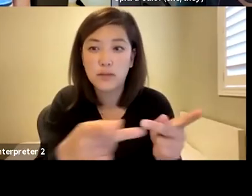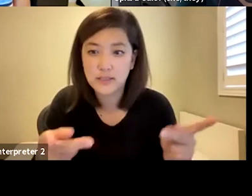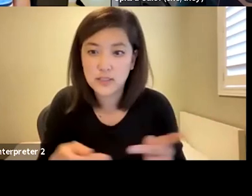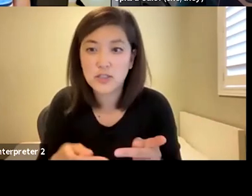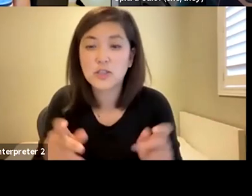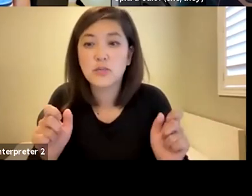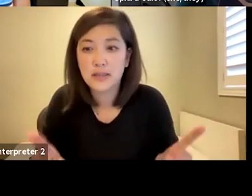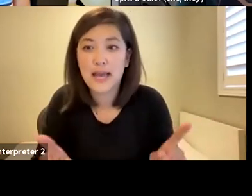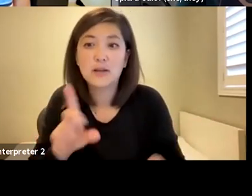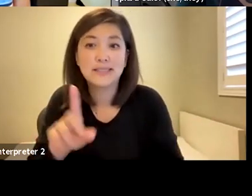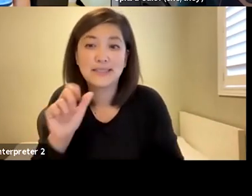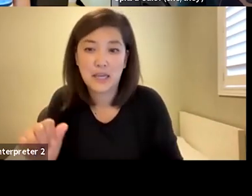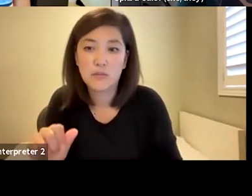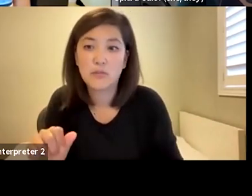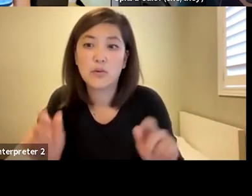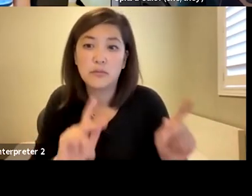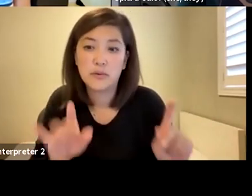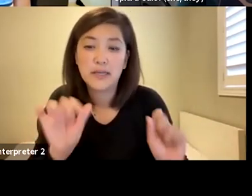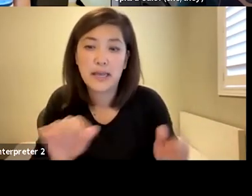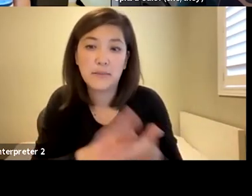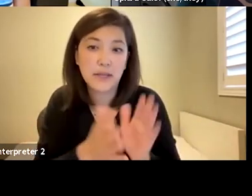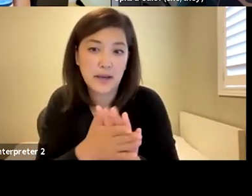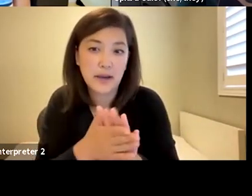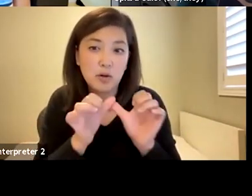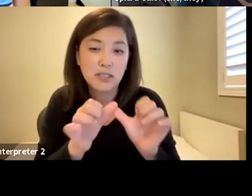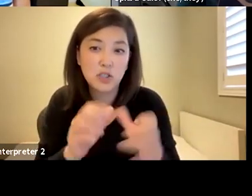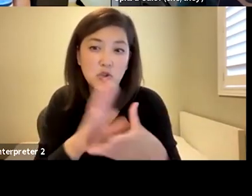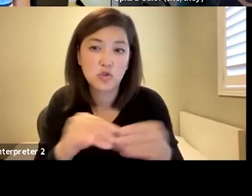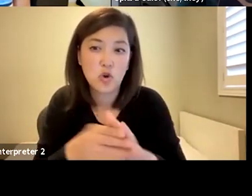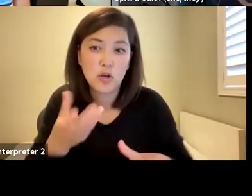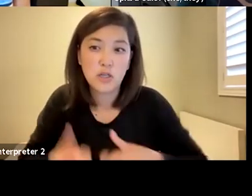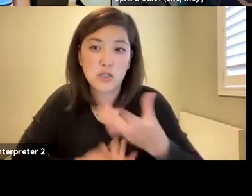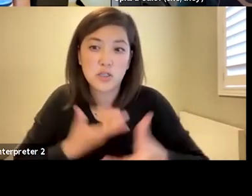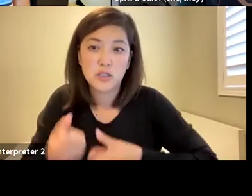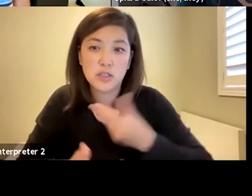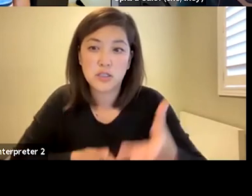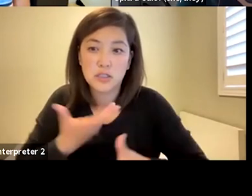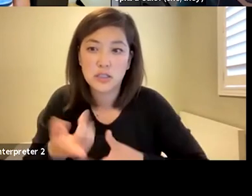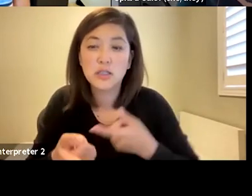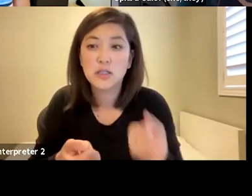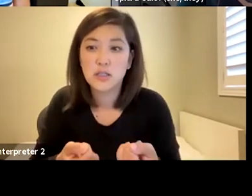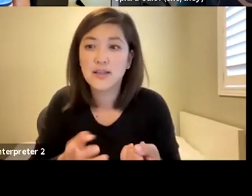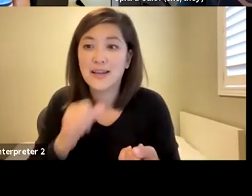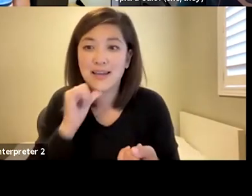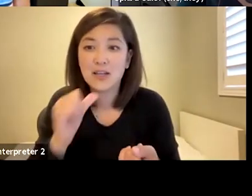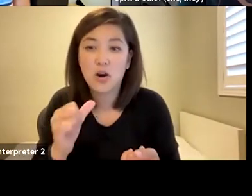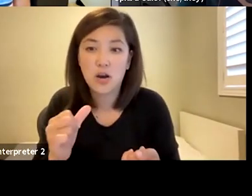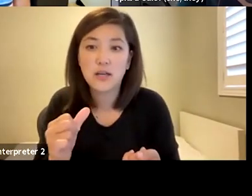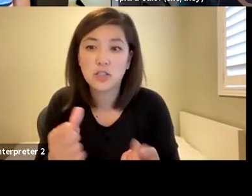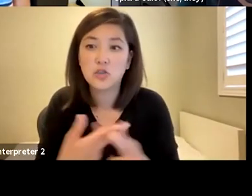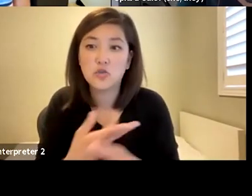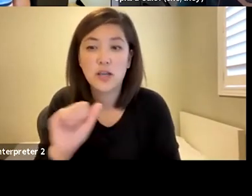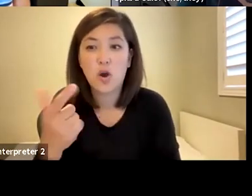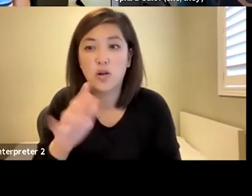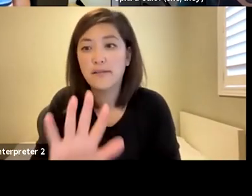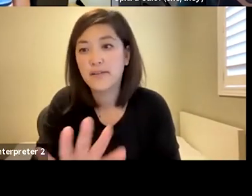disabled creators to continue to be storytellers without using all of their spoons, that is, exhausting all of their physical, mental resources